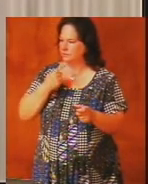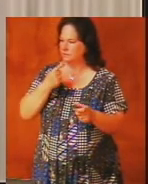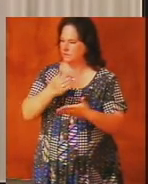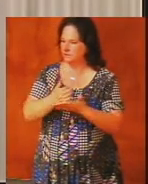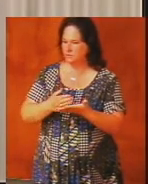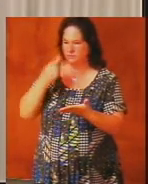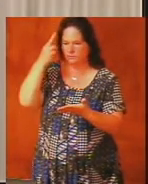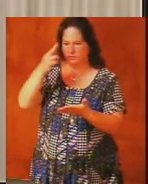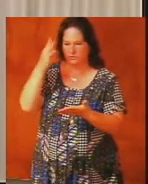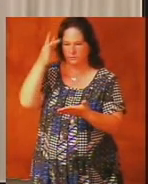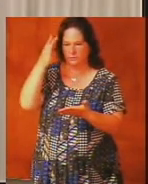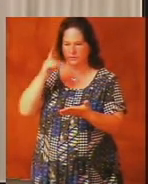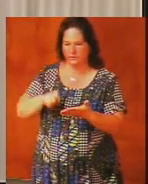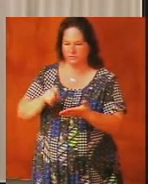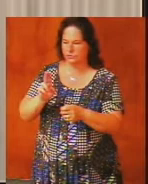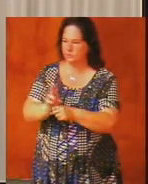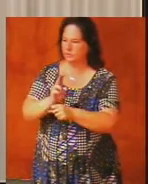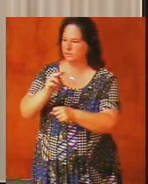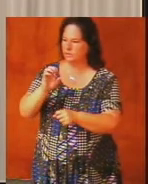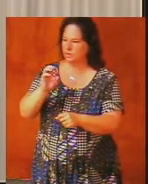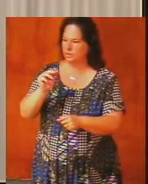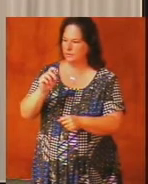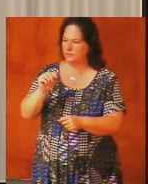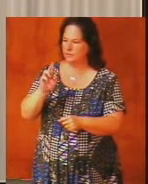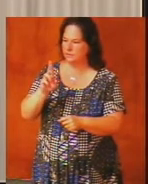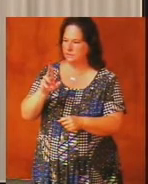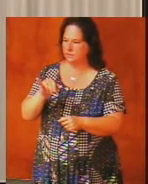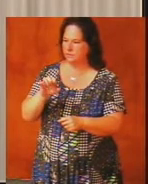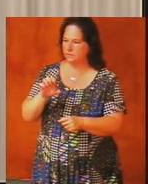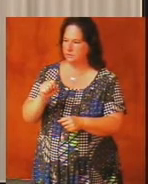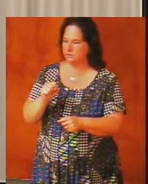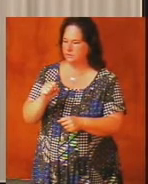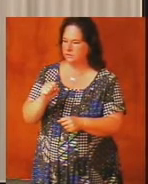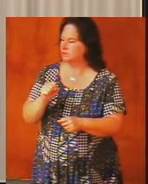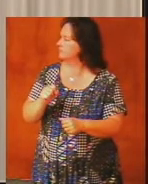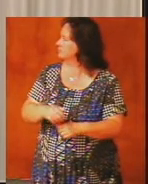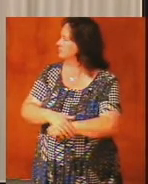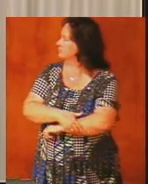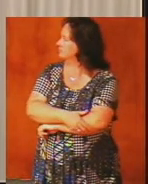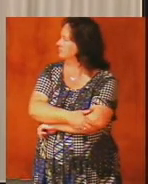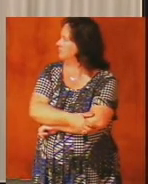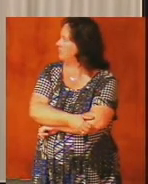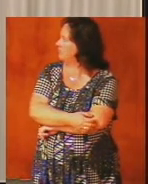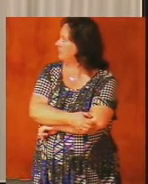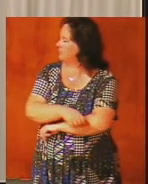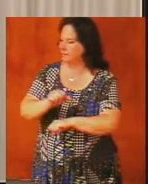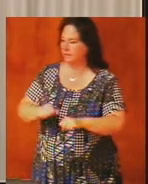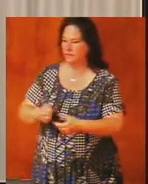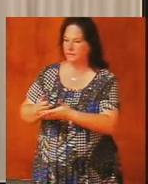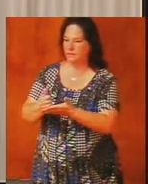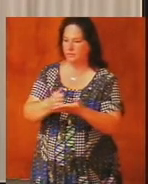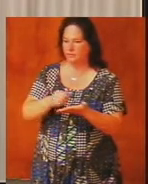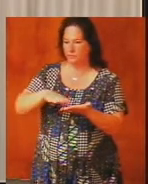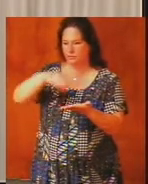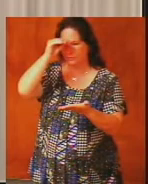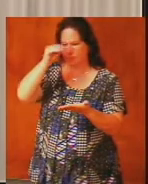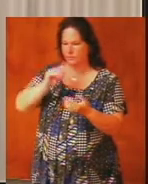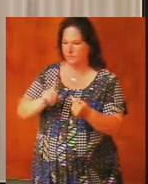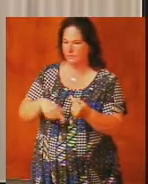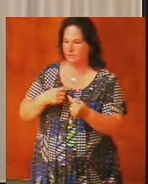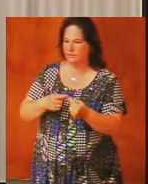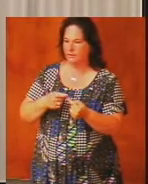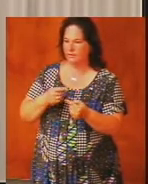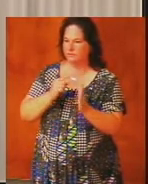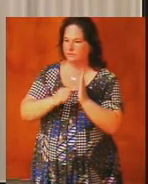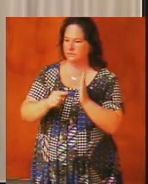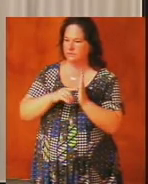reasons to use commentaries. They can help you learn about textual difficulties.